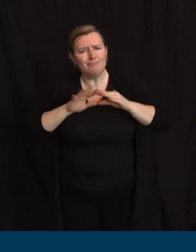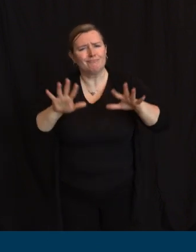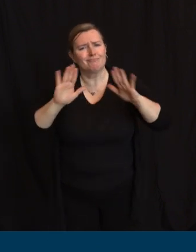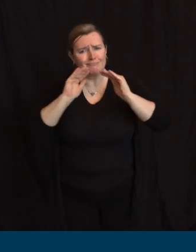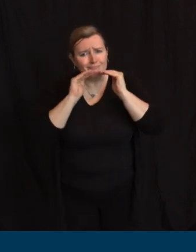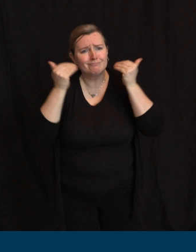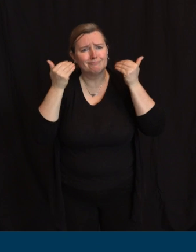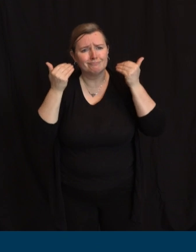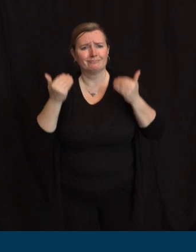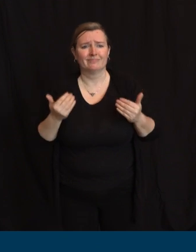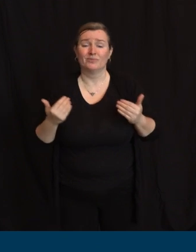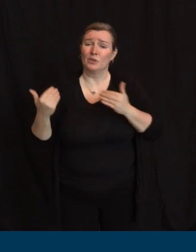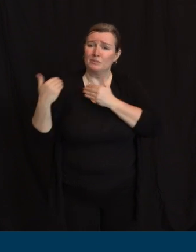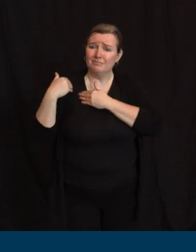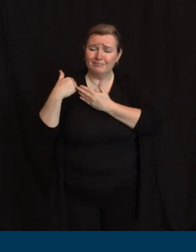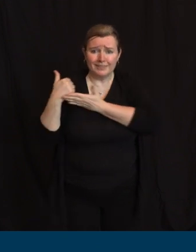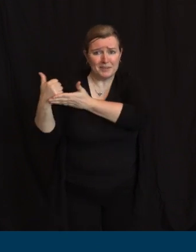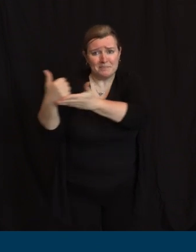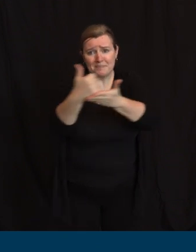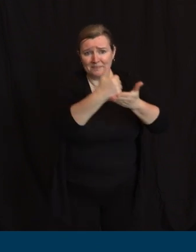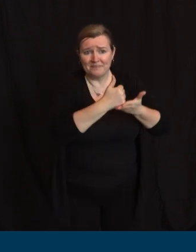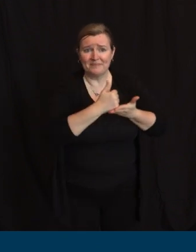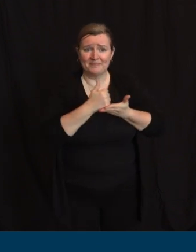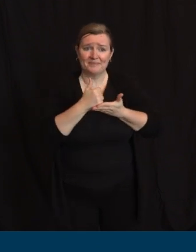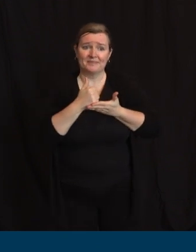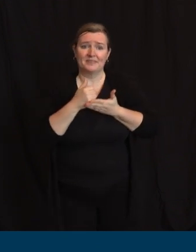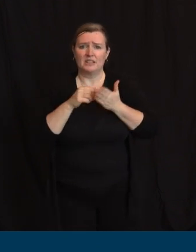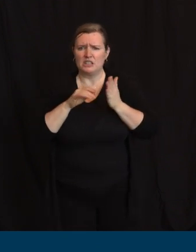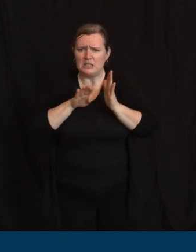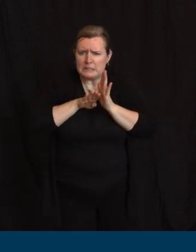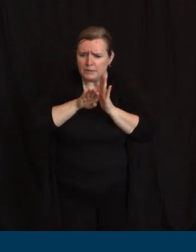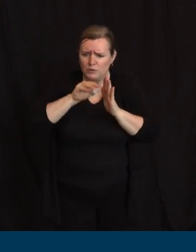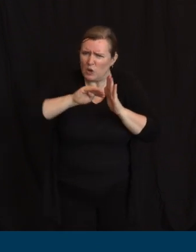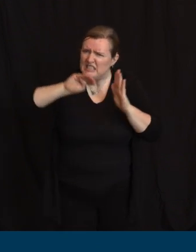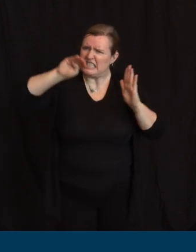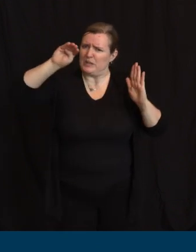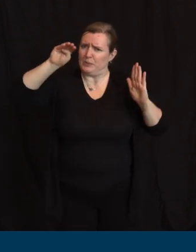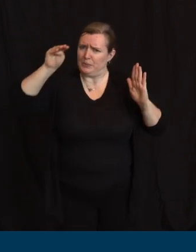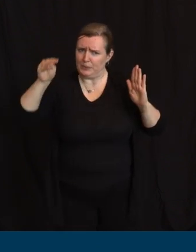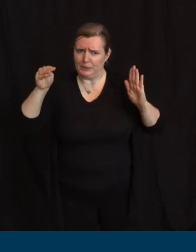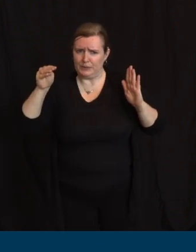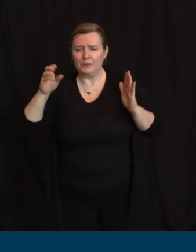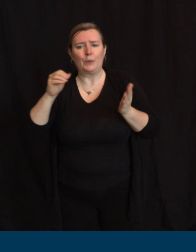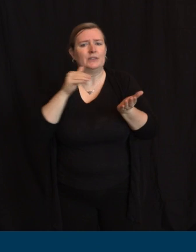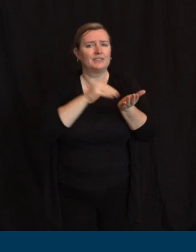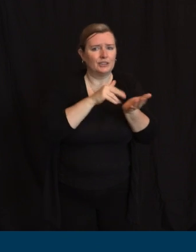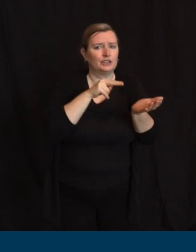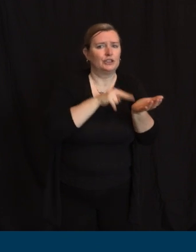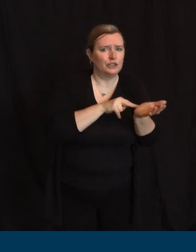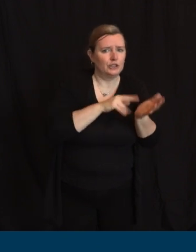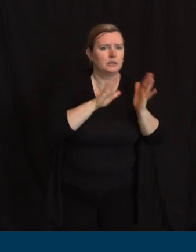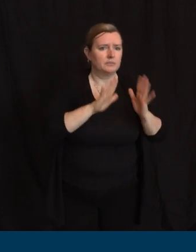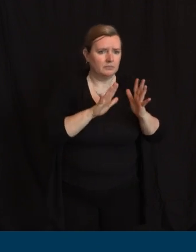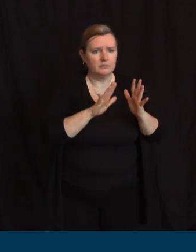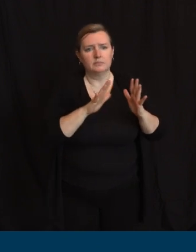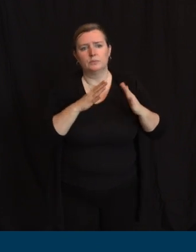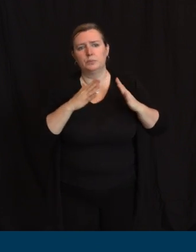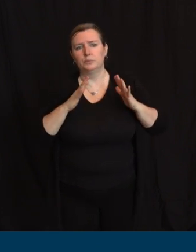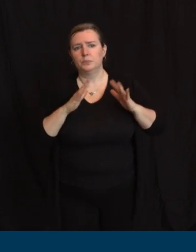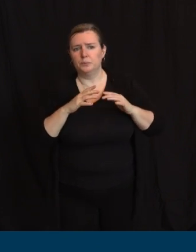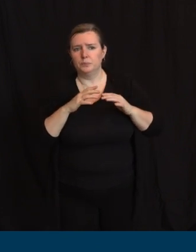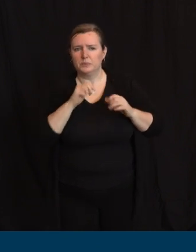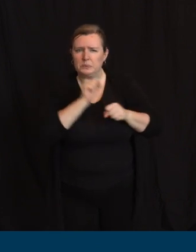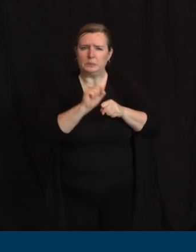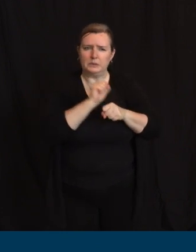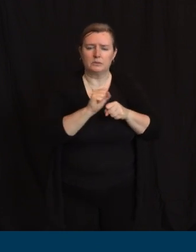flattening the curve and getting ourselves to the point where we can responsibly begin to reopen our state. Keep